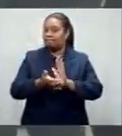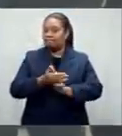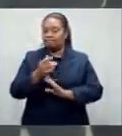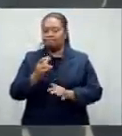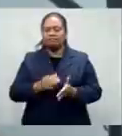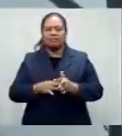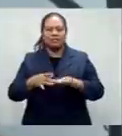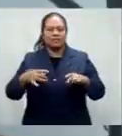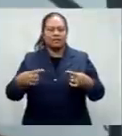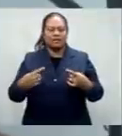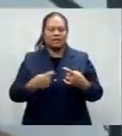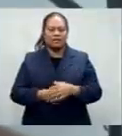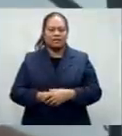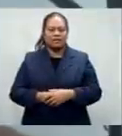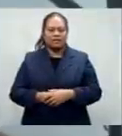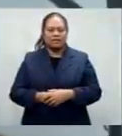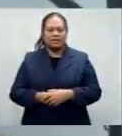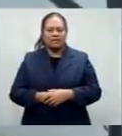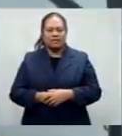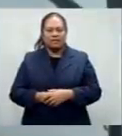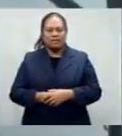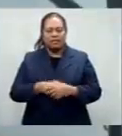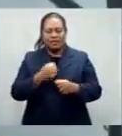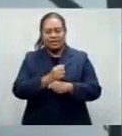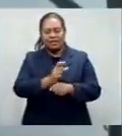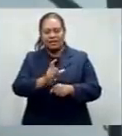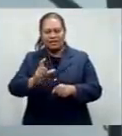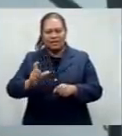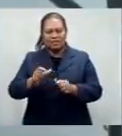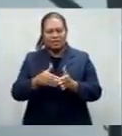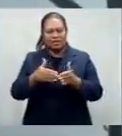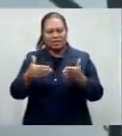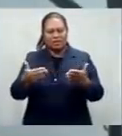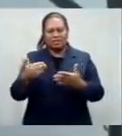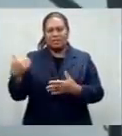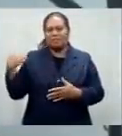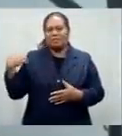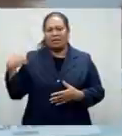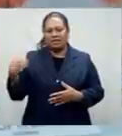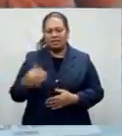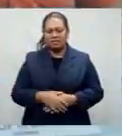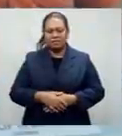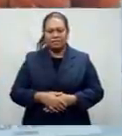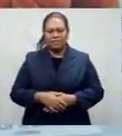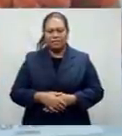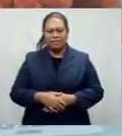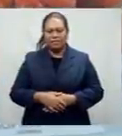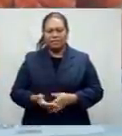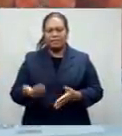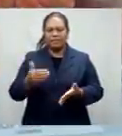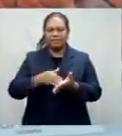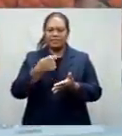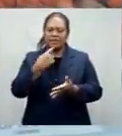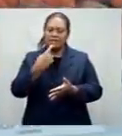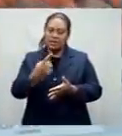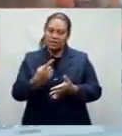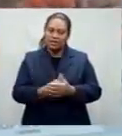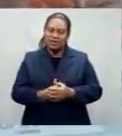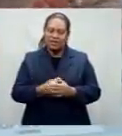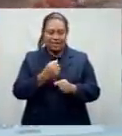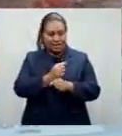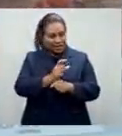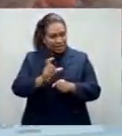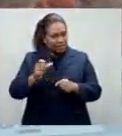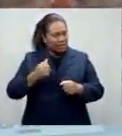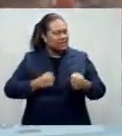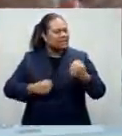and automobiles promoted by the company were particularly impacted. It adds the automotive operation of the company